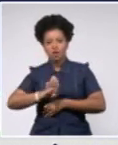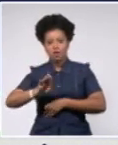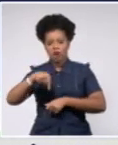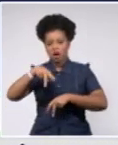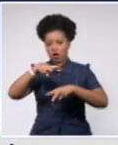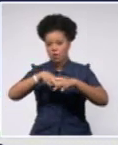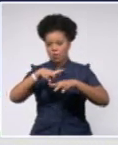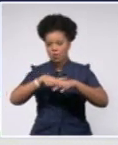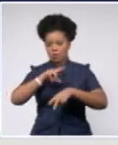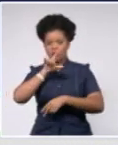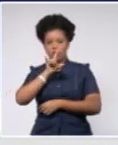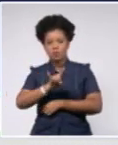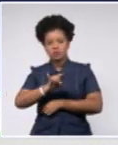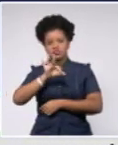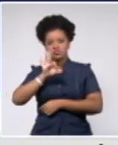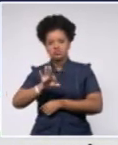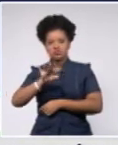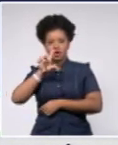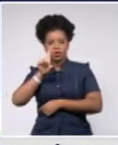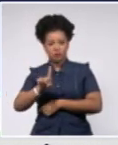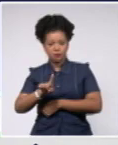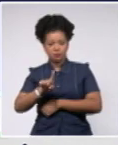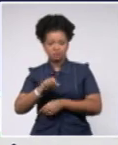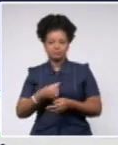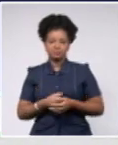413 in the Molecular Immunology Center,